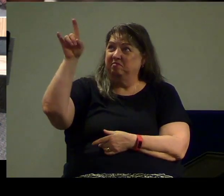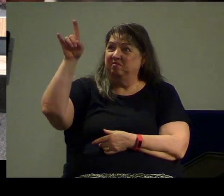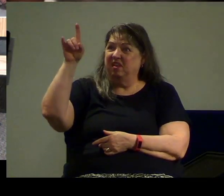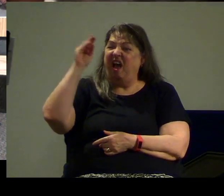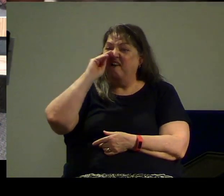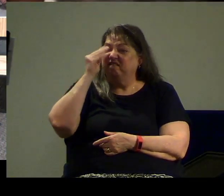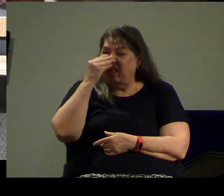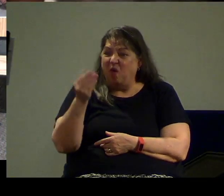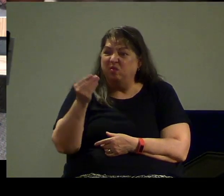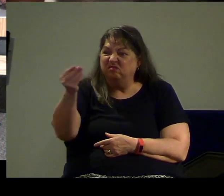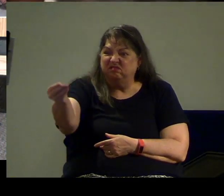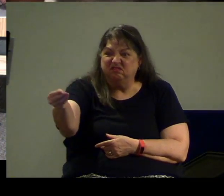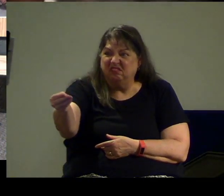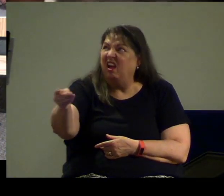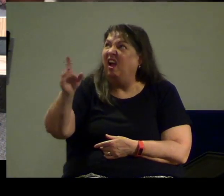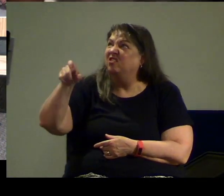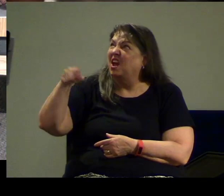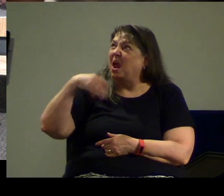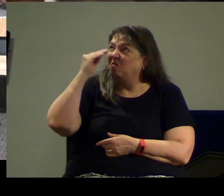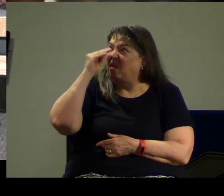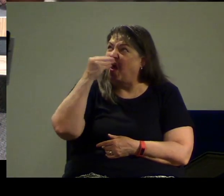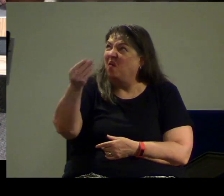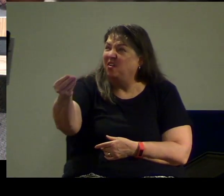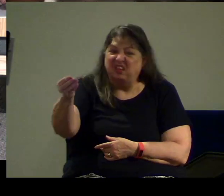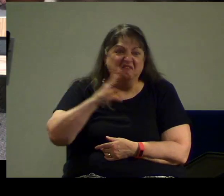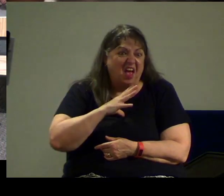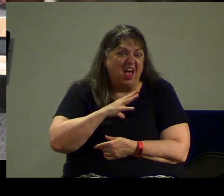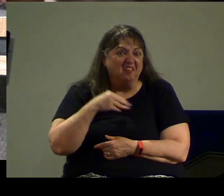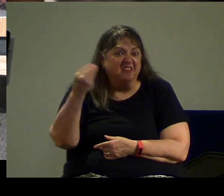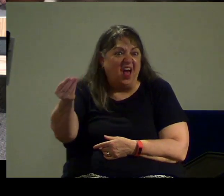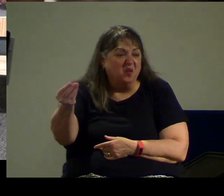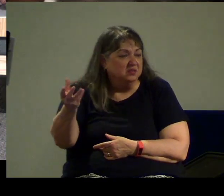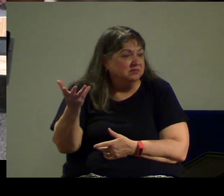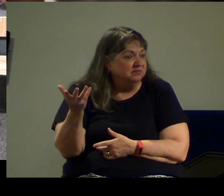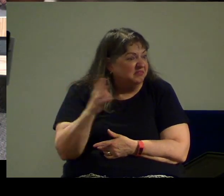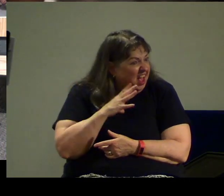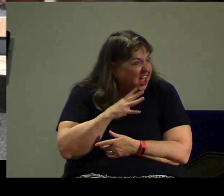to ask God to say, well, should I bring her flowers or not? I'll bring her flowers, right?